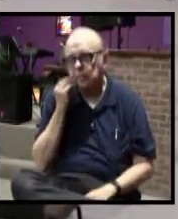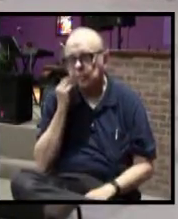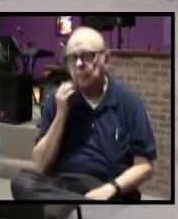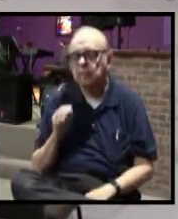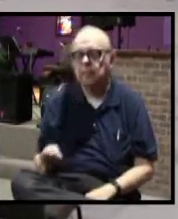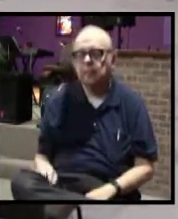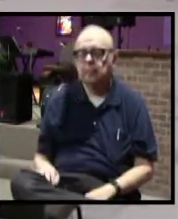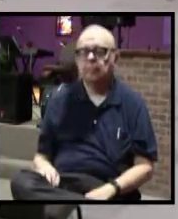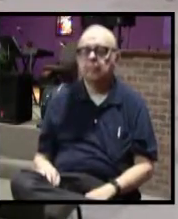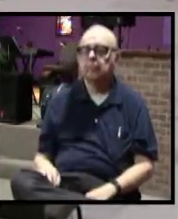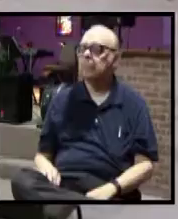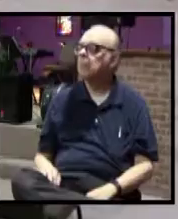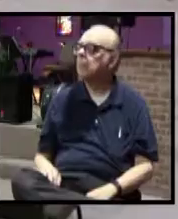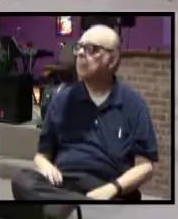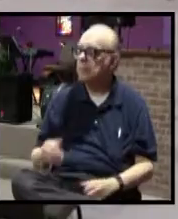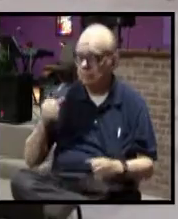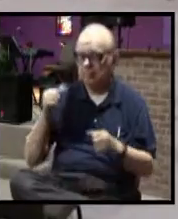review.